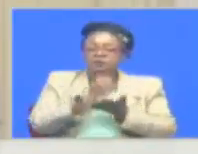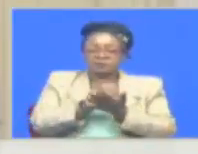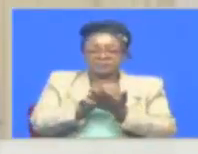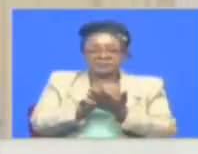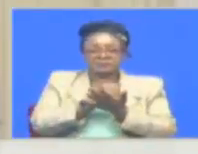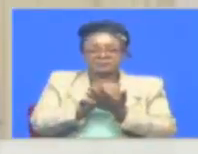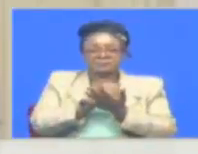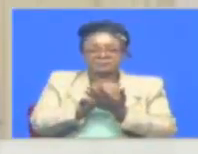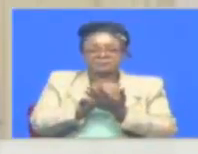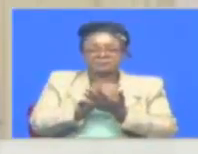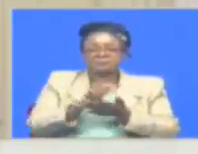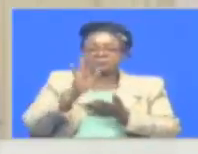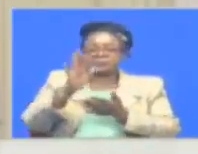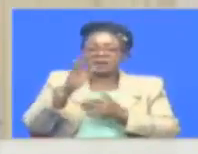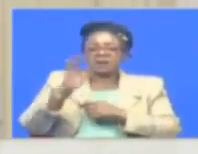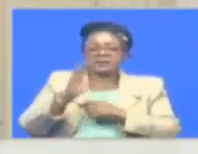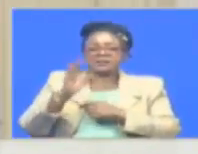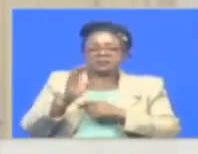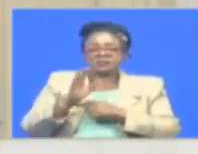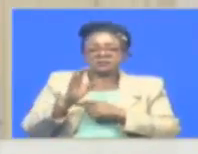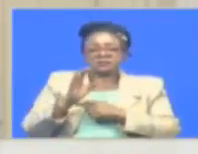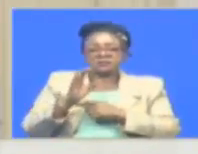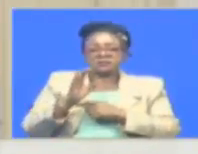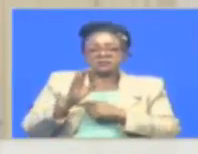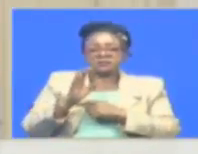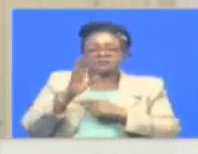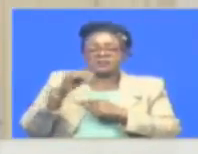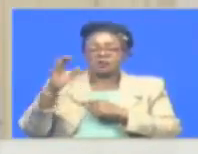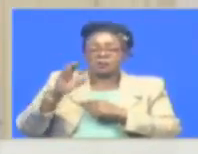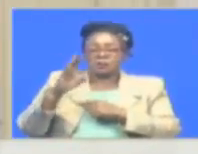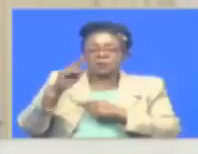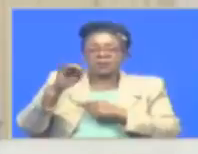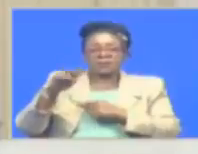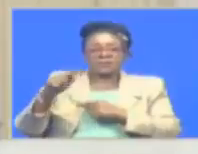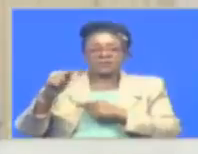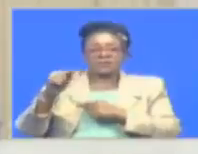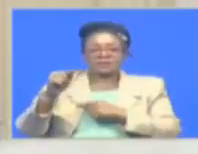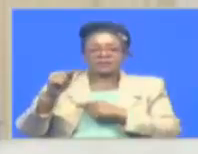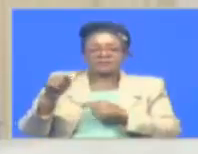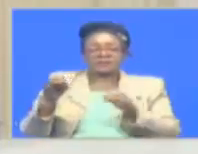of her candidature from the Commonwealth fraternity.